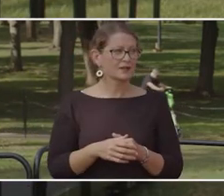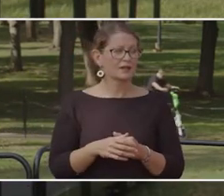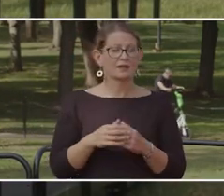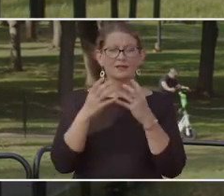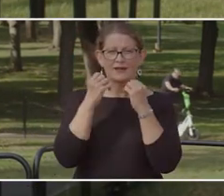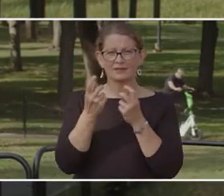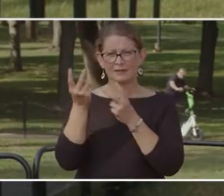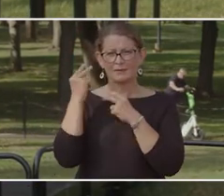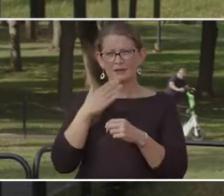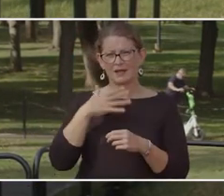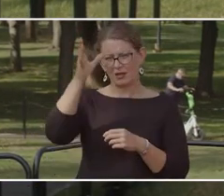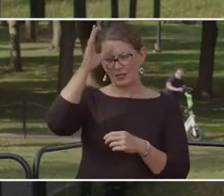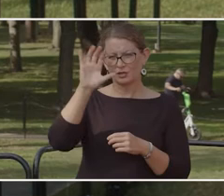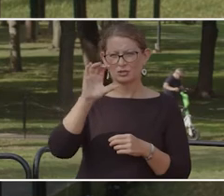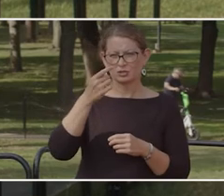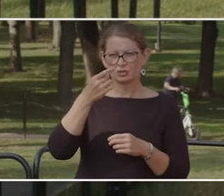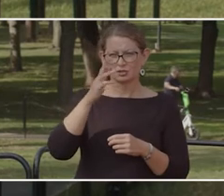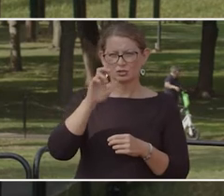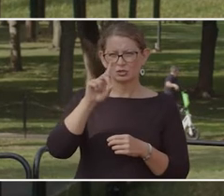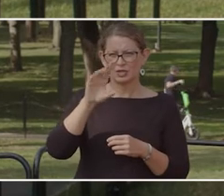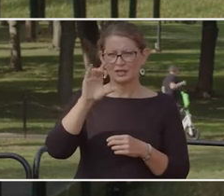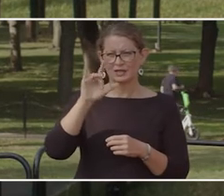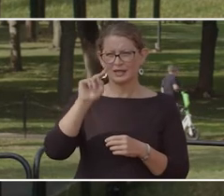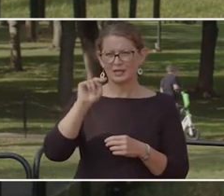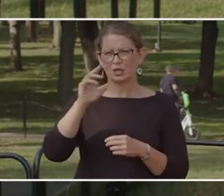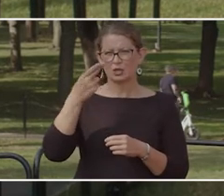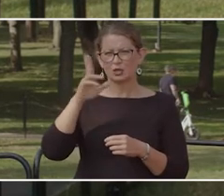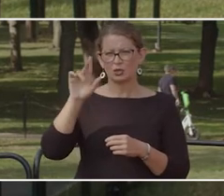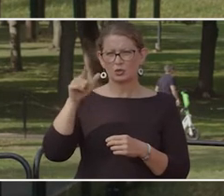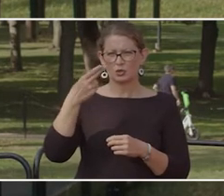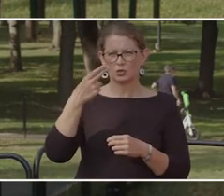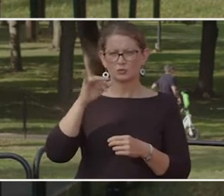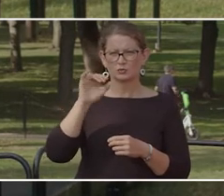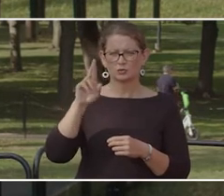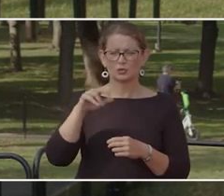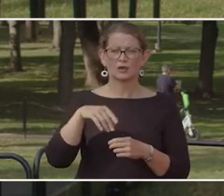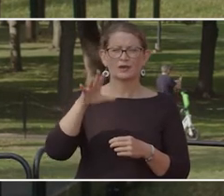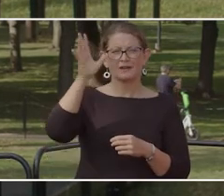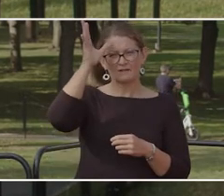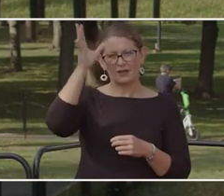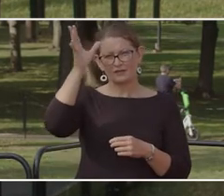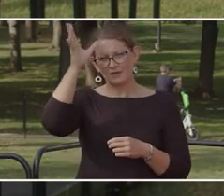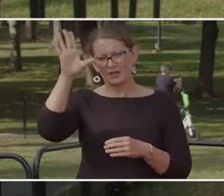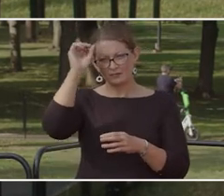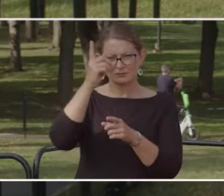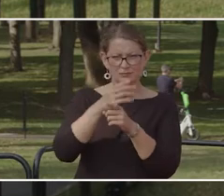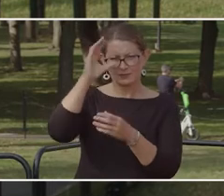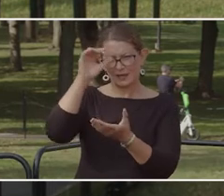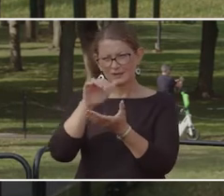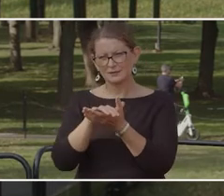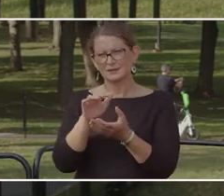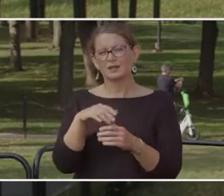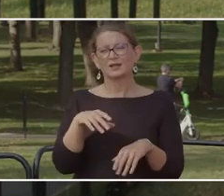my father, Gerald Clayton Hune Jr., a husband, father, brother, grandfather, great-grandfather, and uncle, U.S.